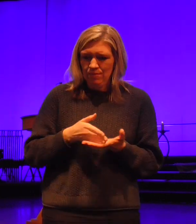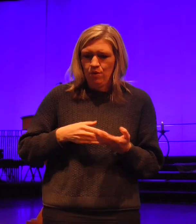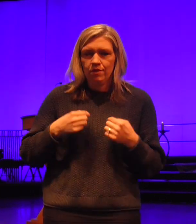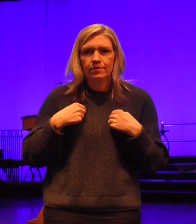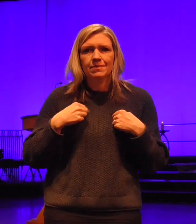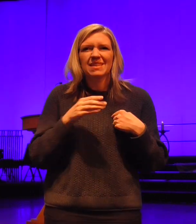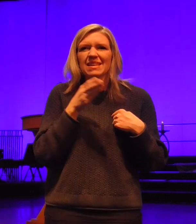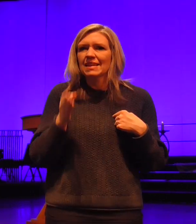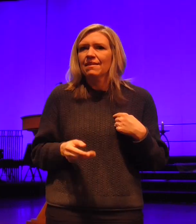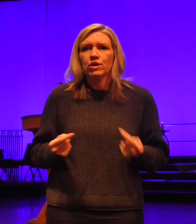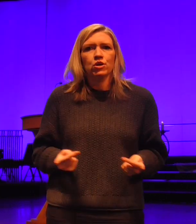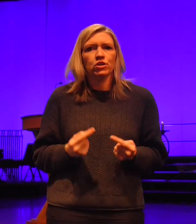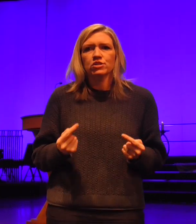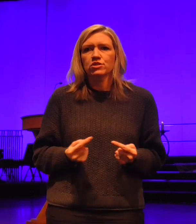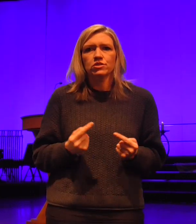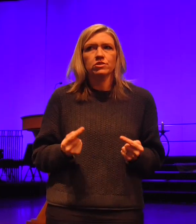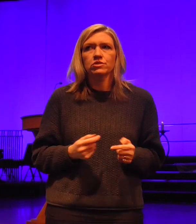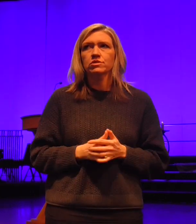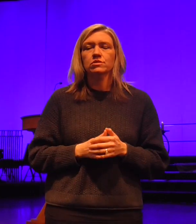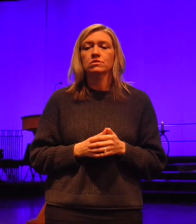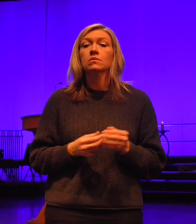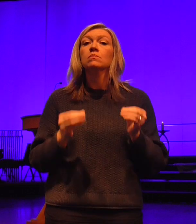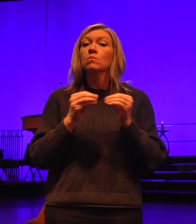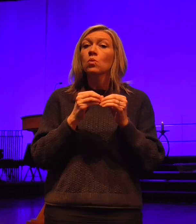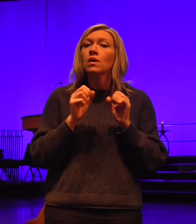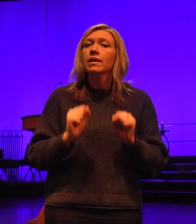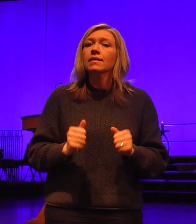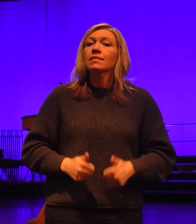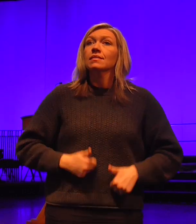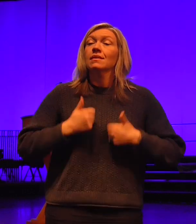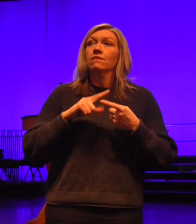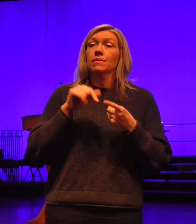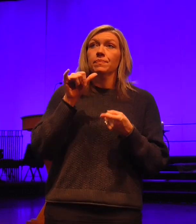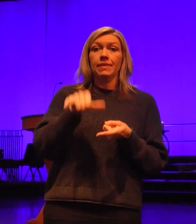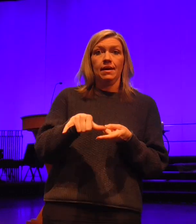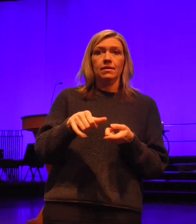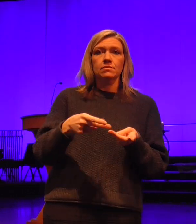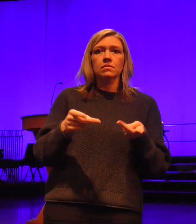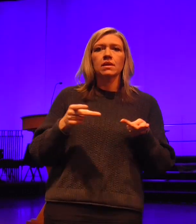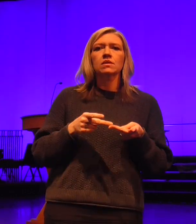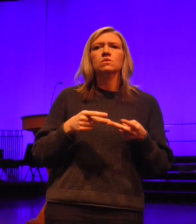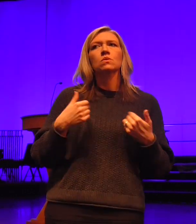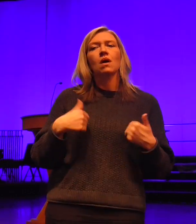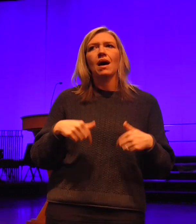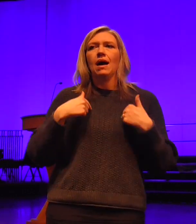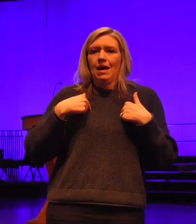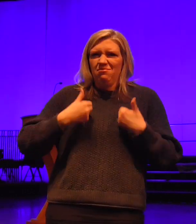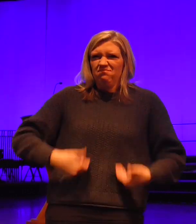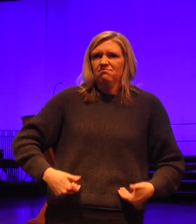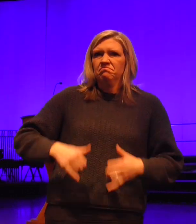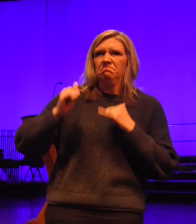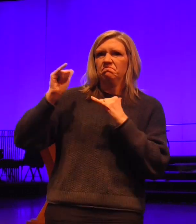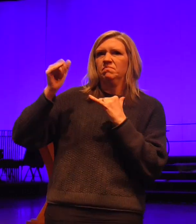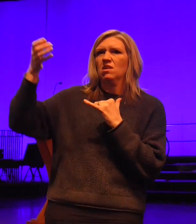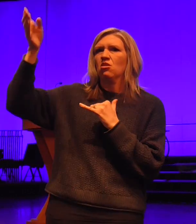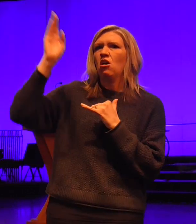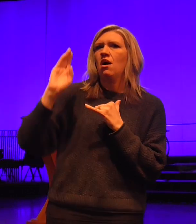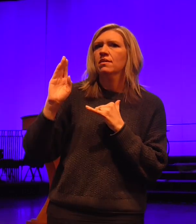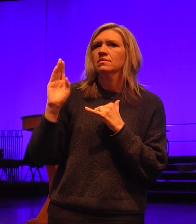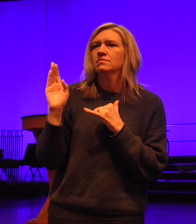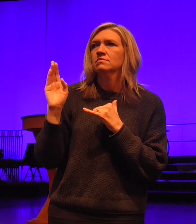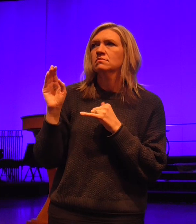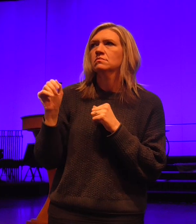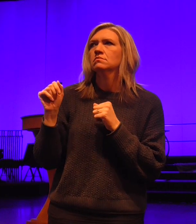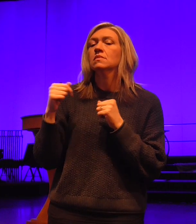been hurt. And the more I can live from that, I am that which God is. And I can live from